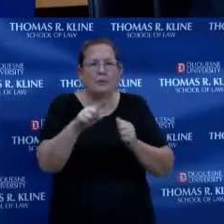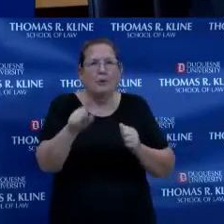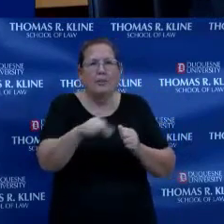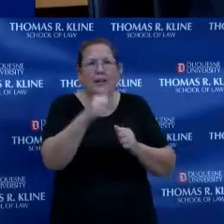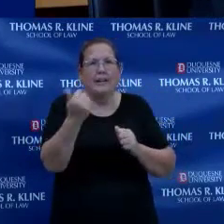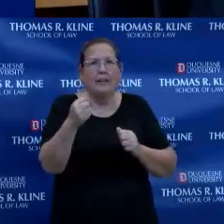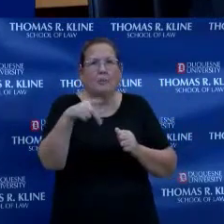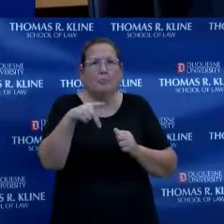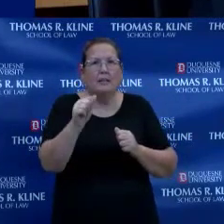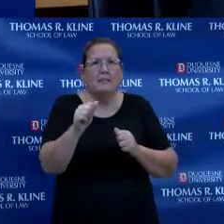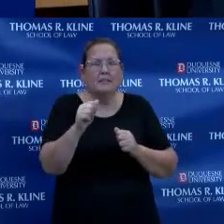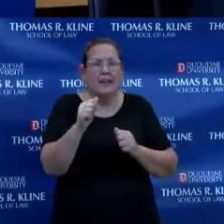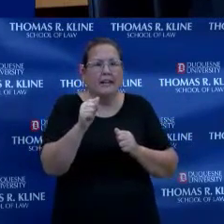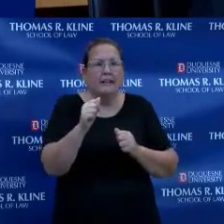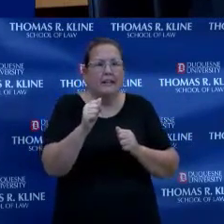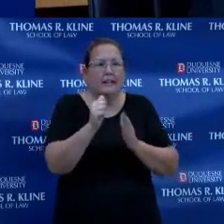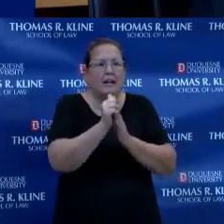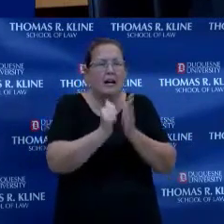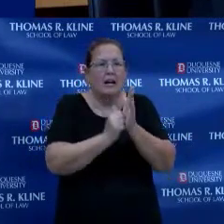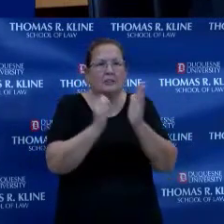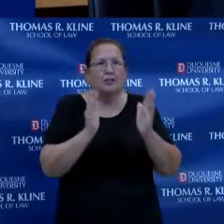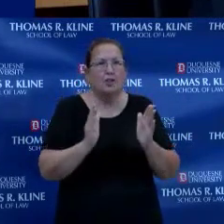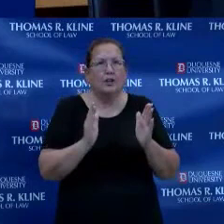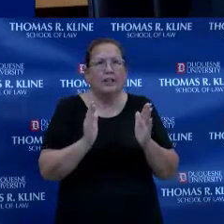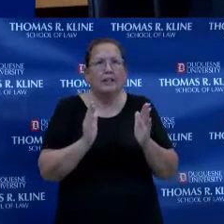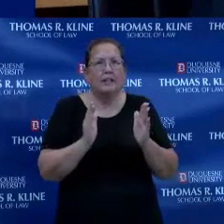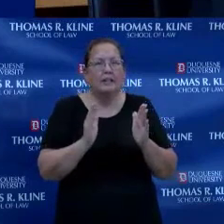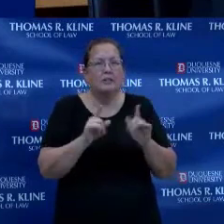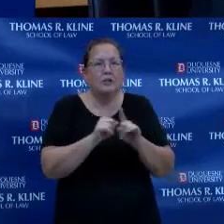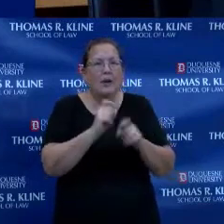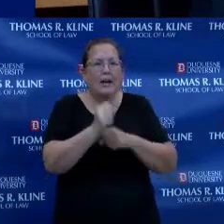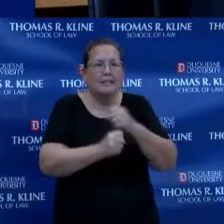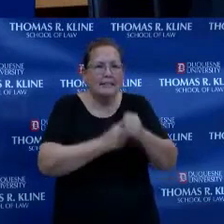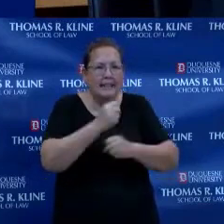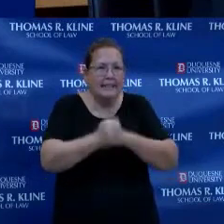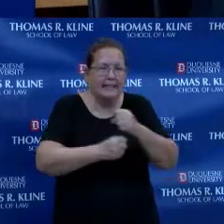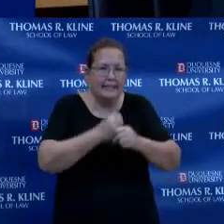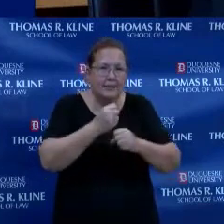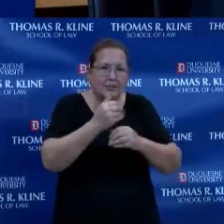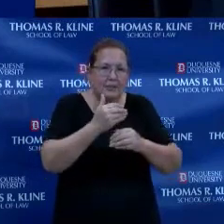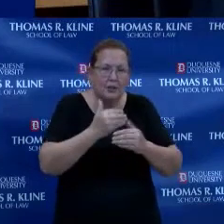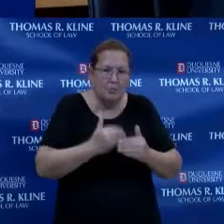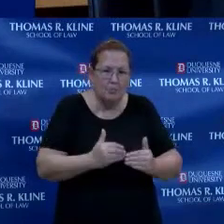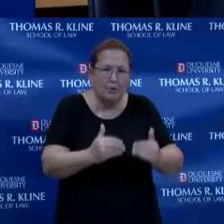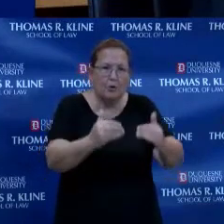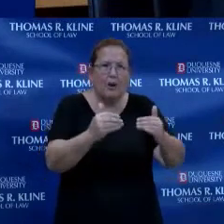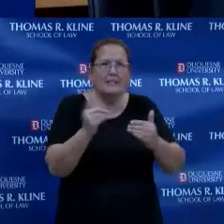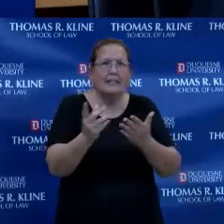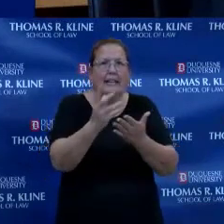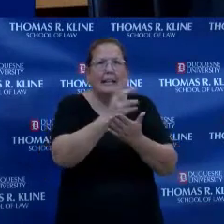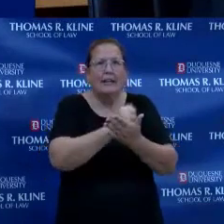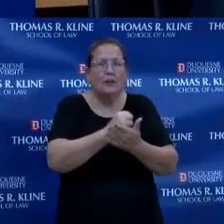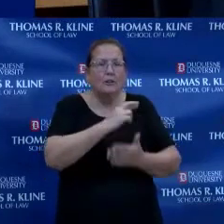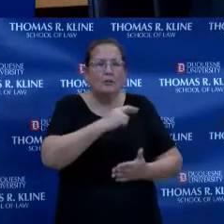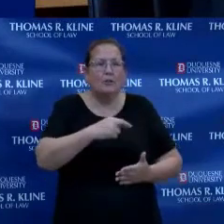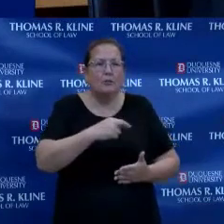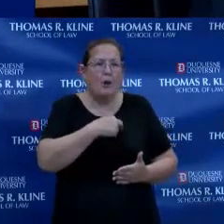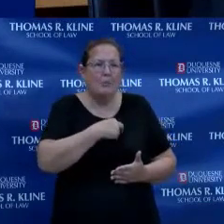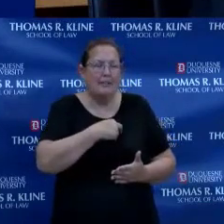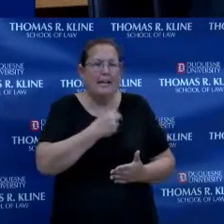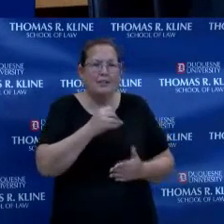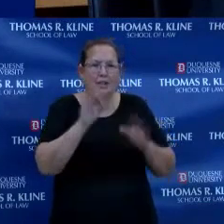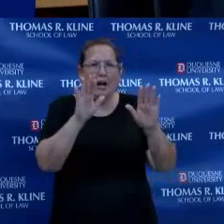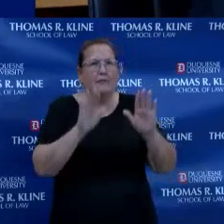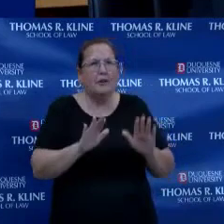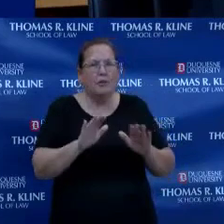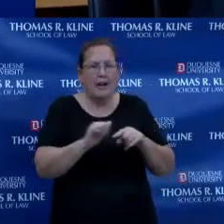attorney, Shane and Specter. As the years progressed, Tom earned a reputation as one of the great trial